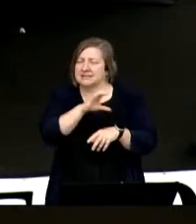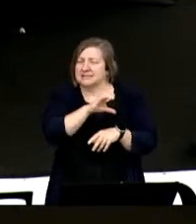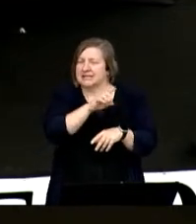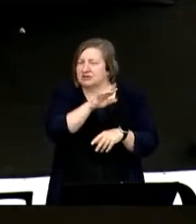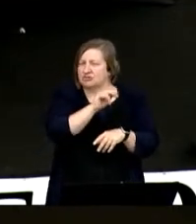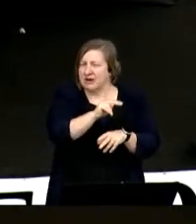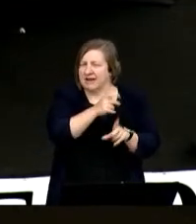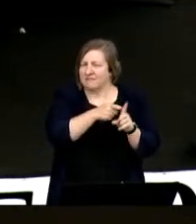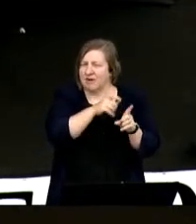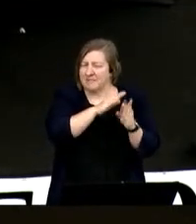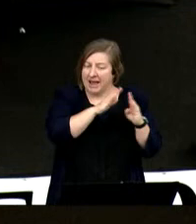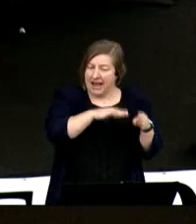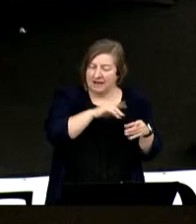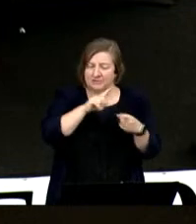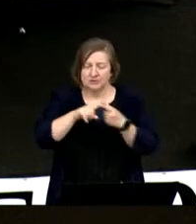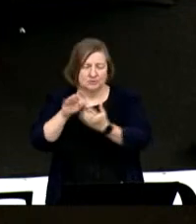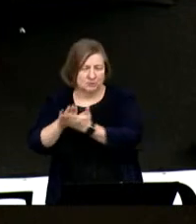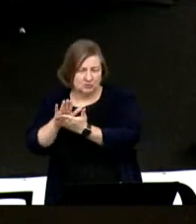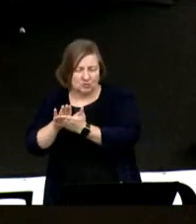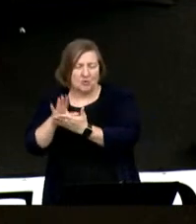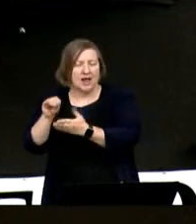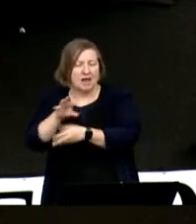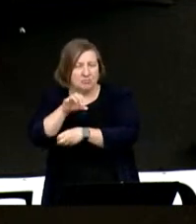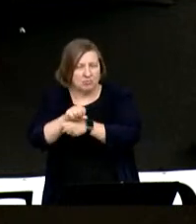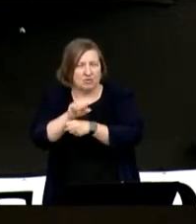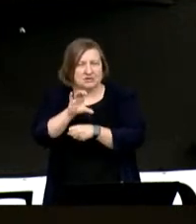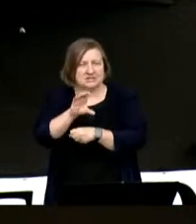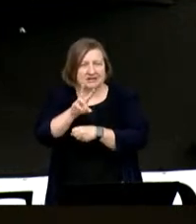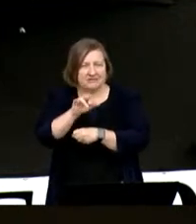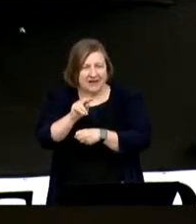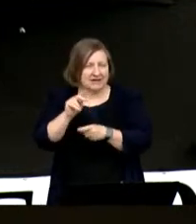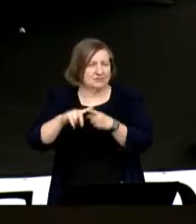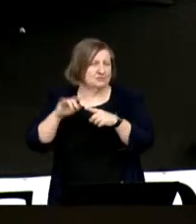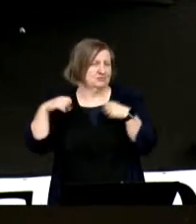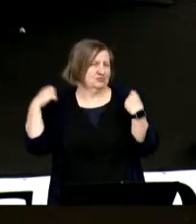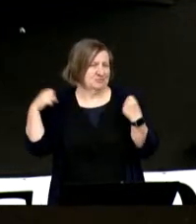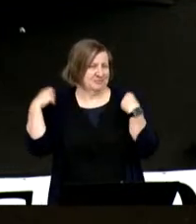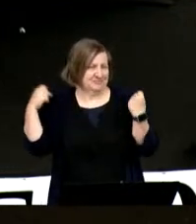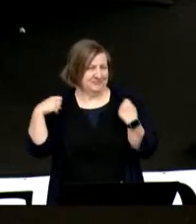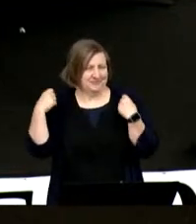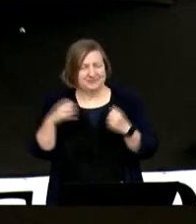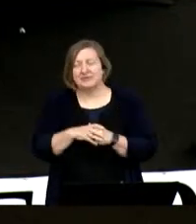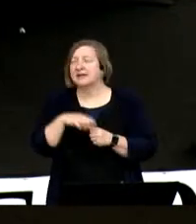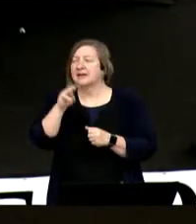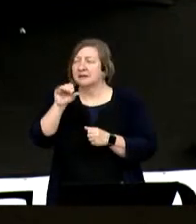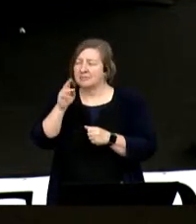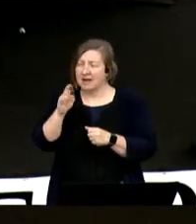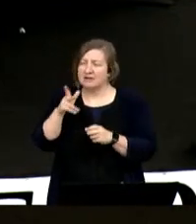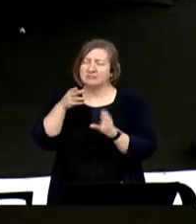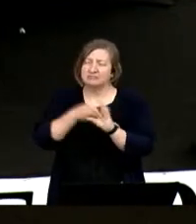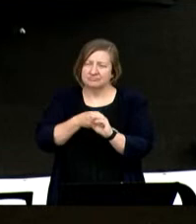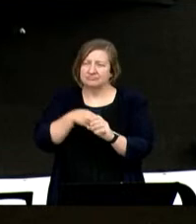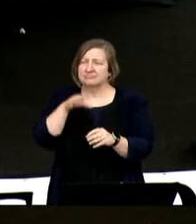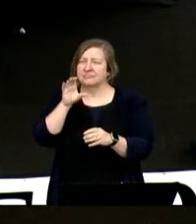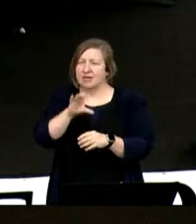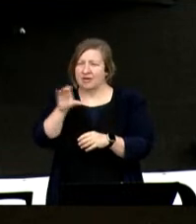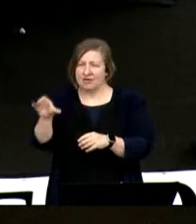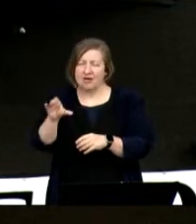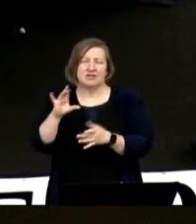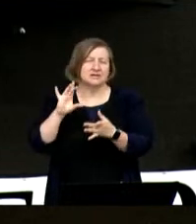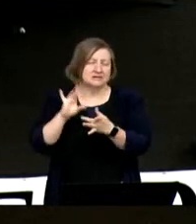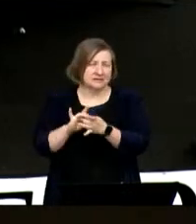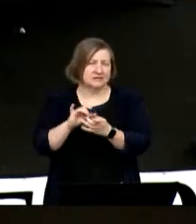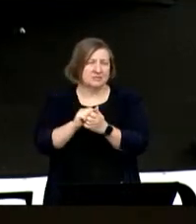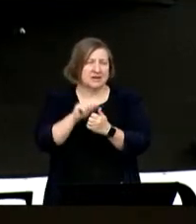house to school and to book C-Van rides to his gym. Michael has enrolled in Clark College and is connected